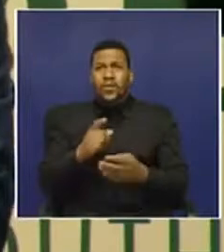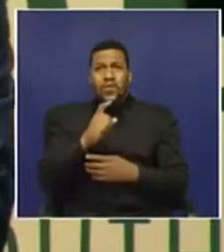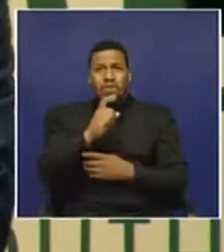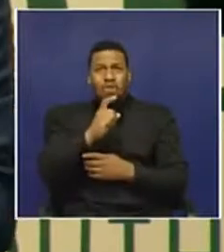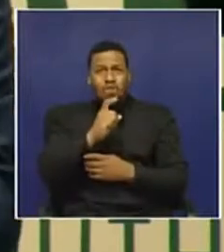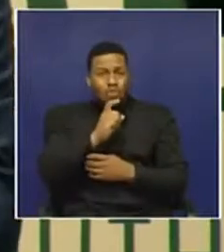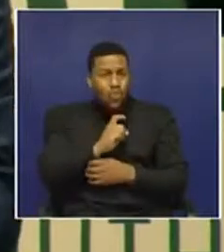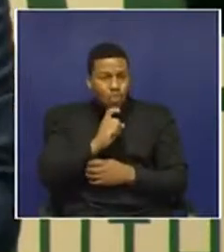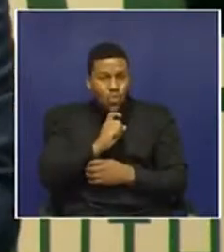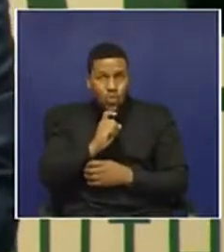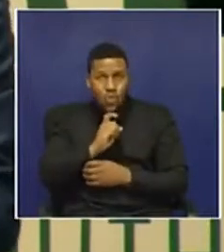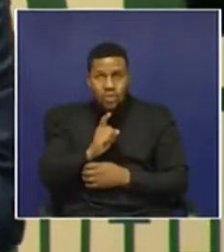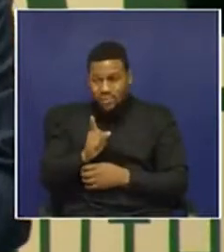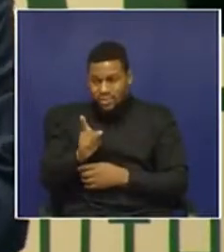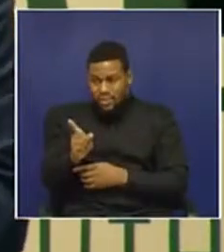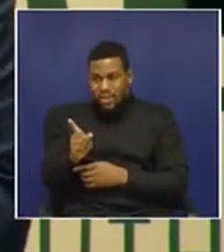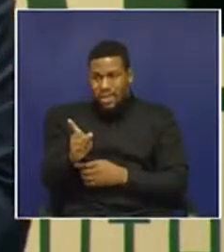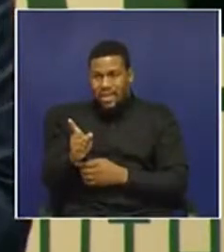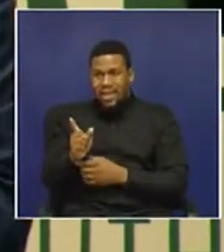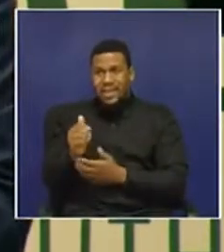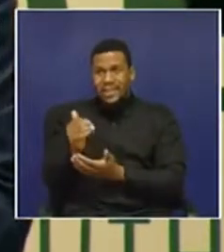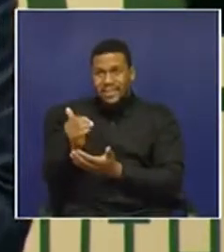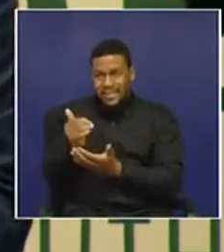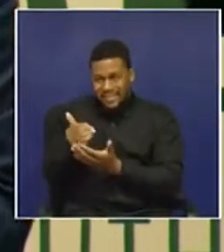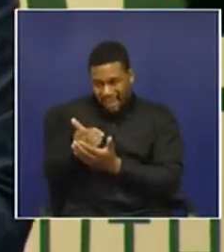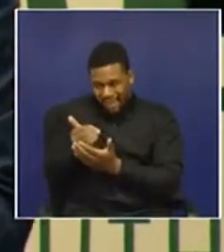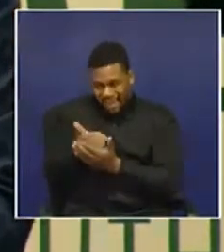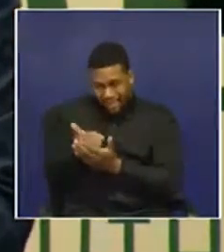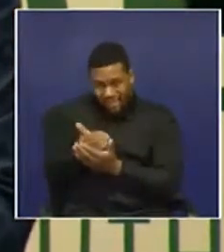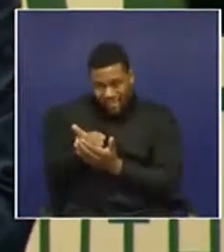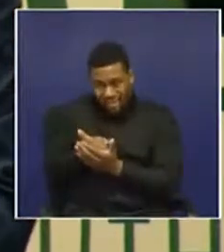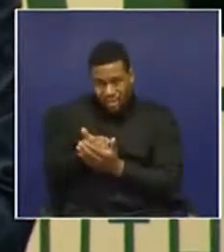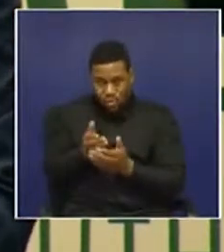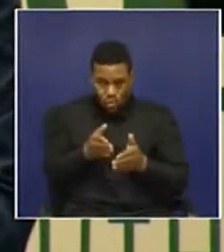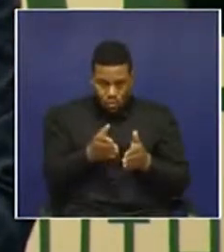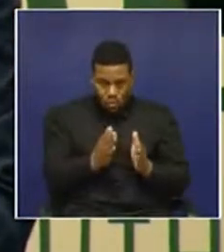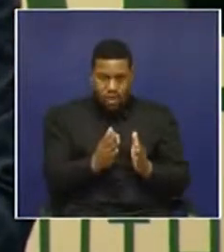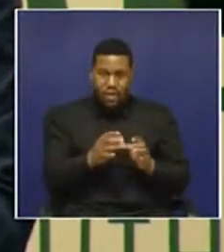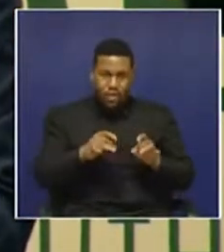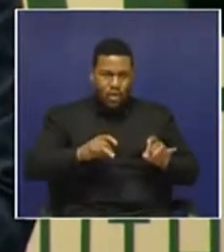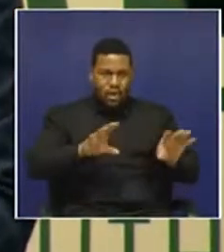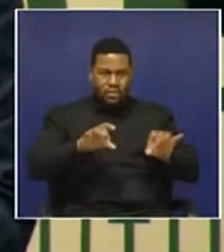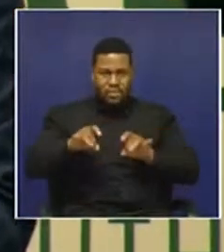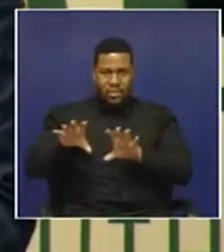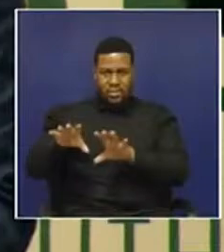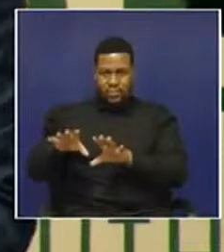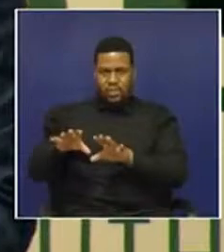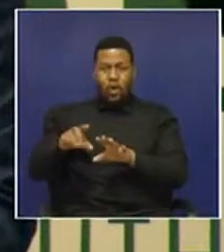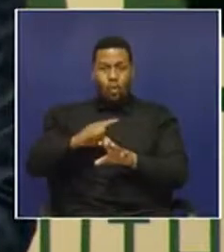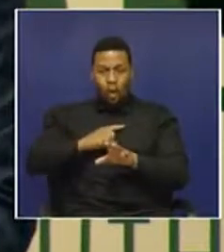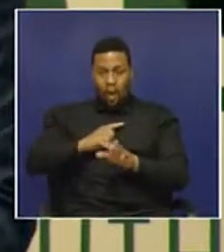savings arising or expenditure reviews to fund future projects.